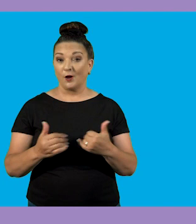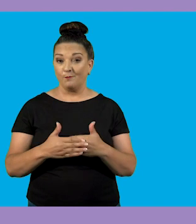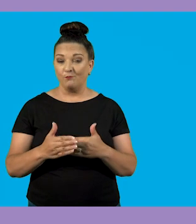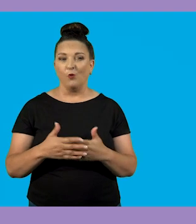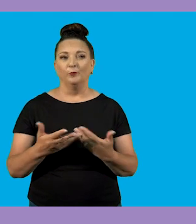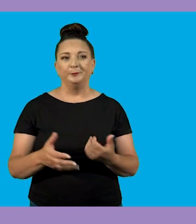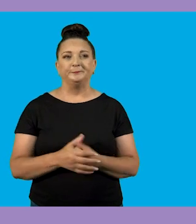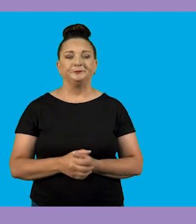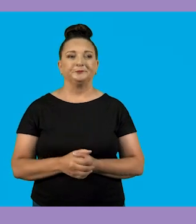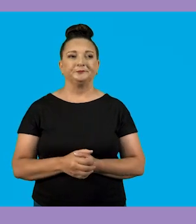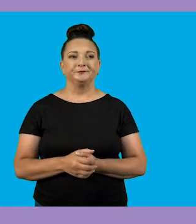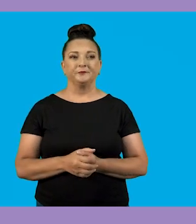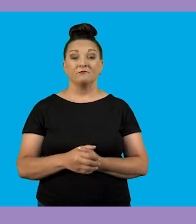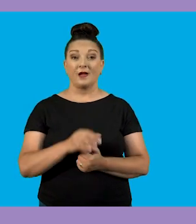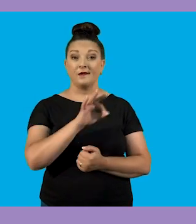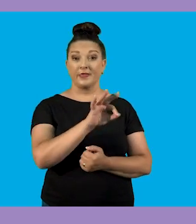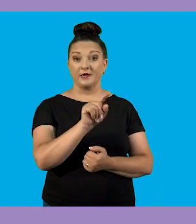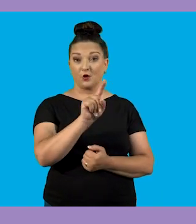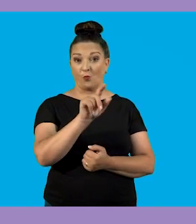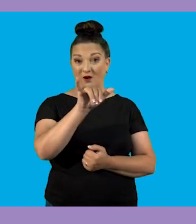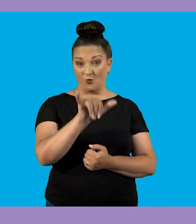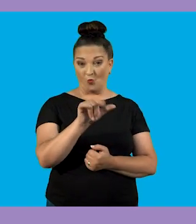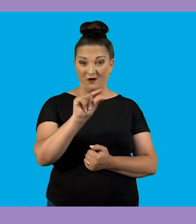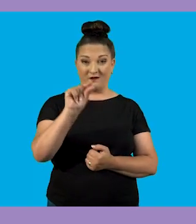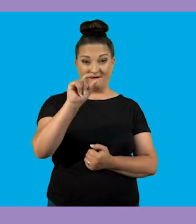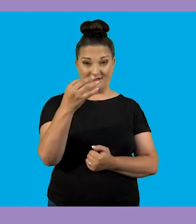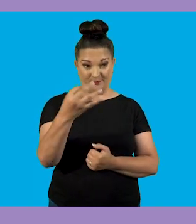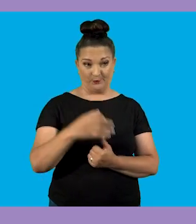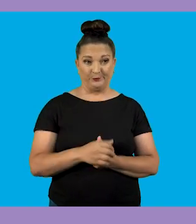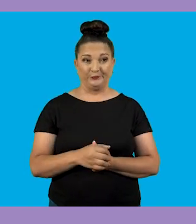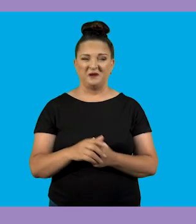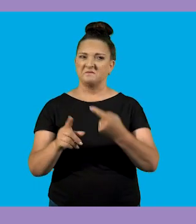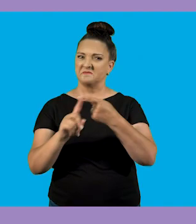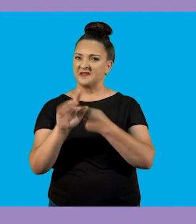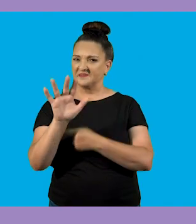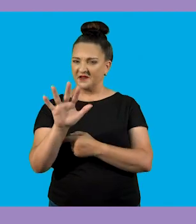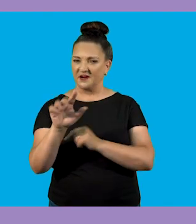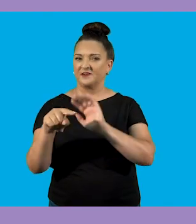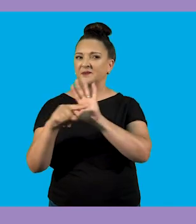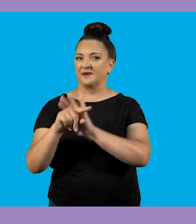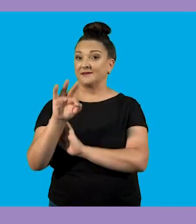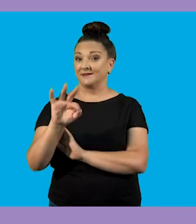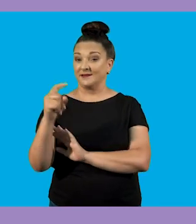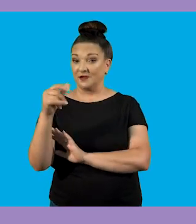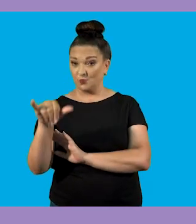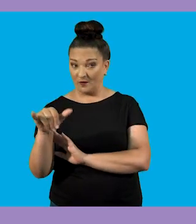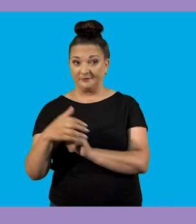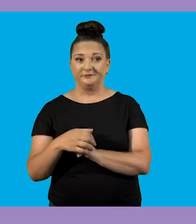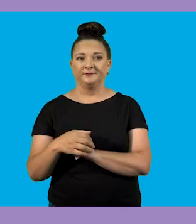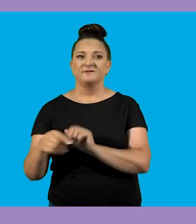Let's go on to the next one. We have the 31y cubed plus 5